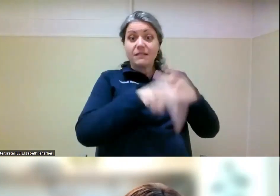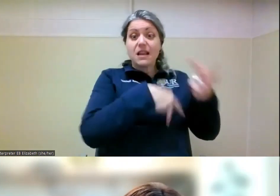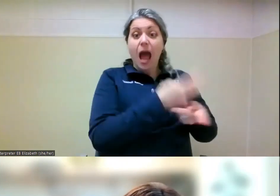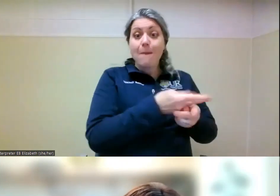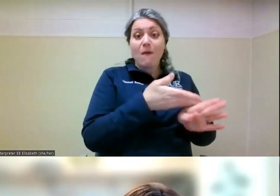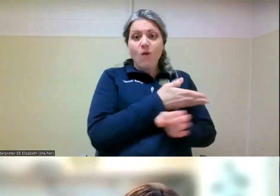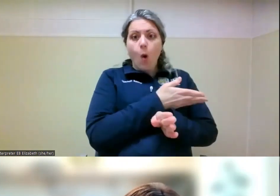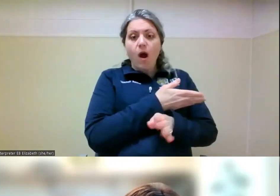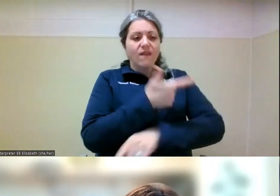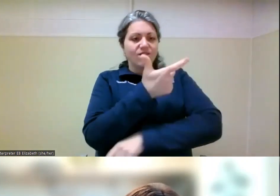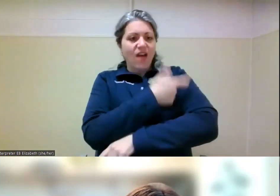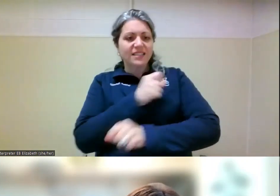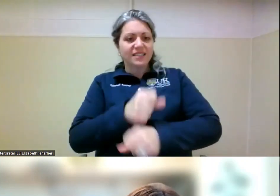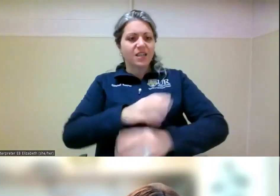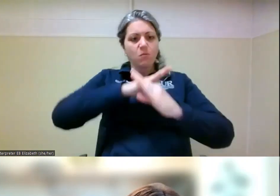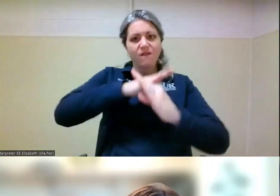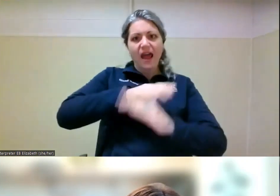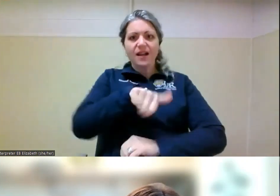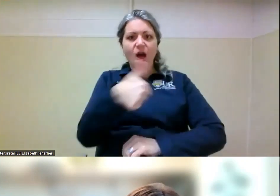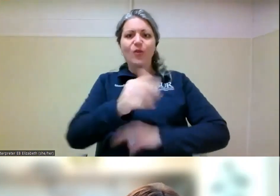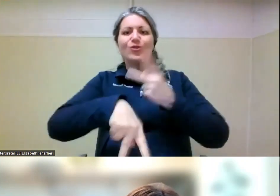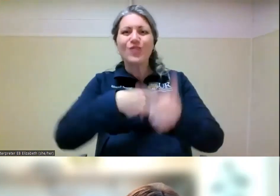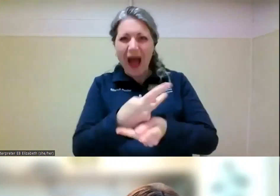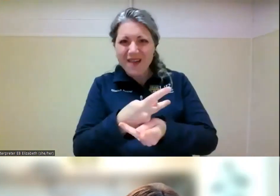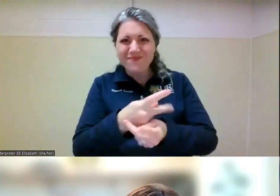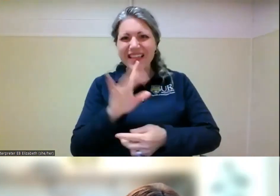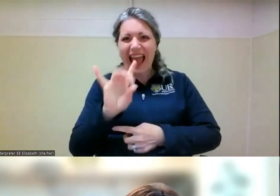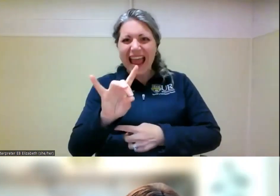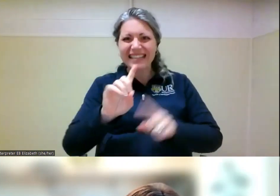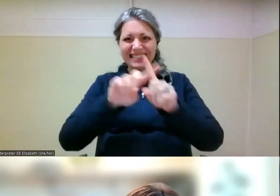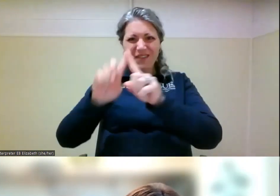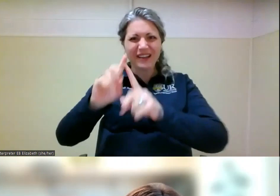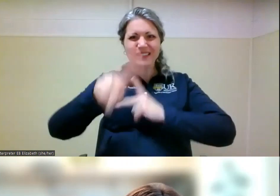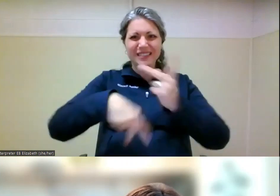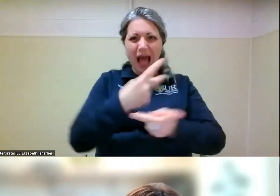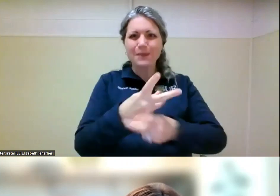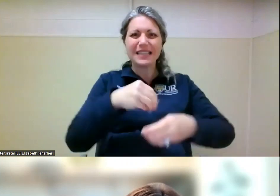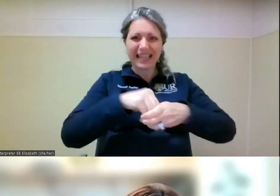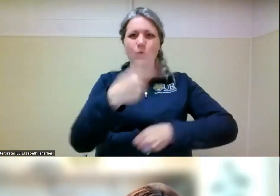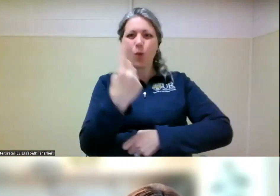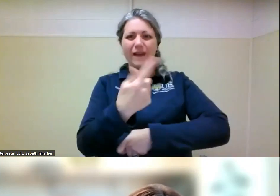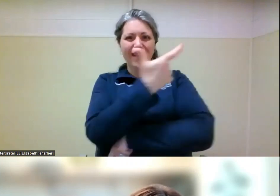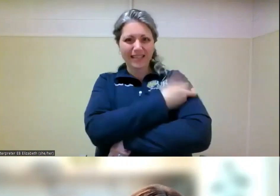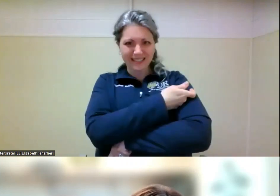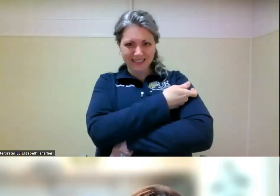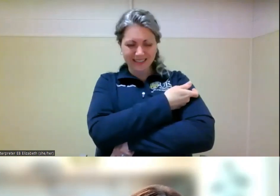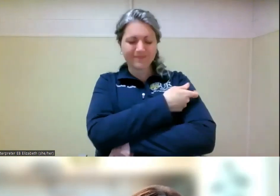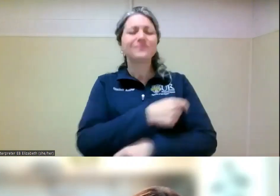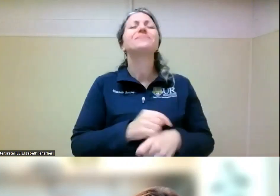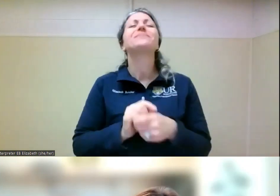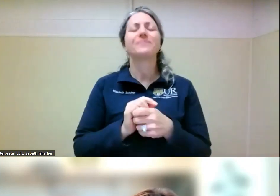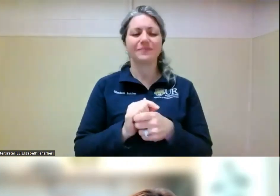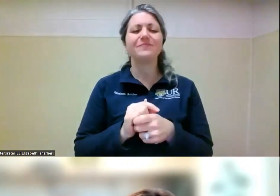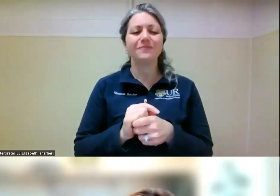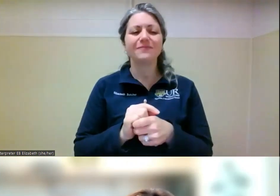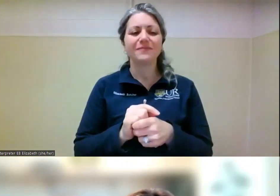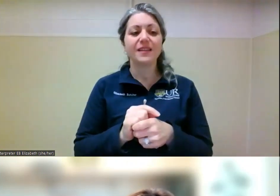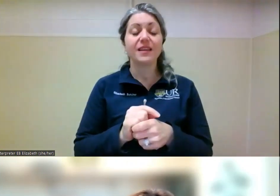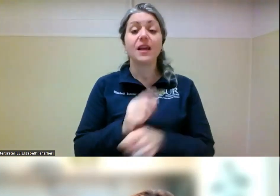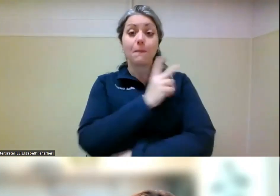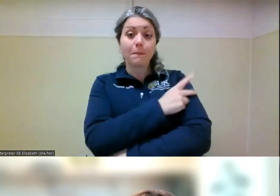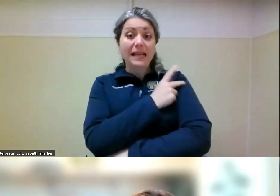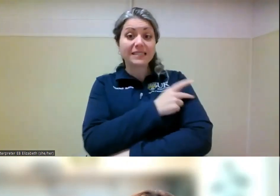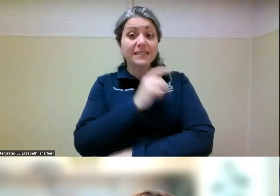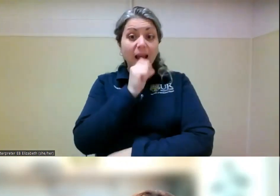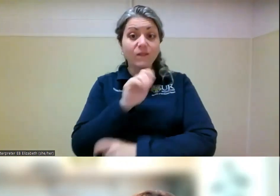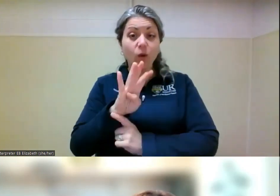could still be covering you against those 8 other strains that's in the vaccine. Now, for patients who are 45 and